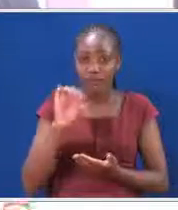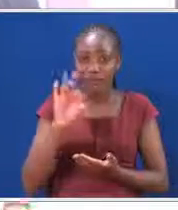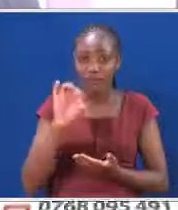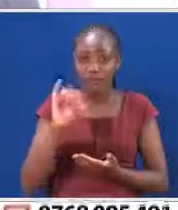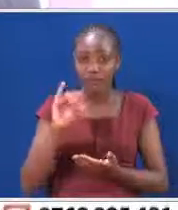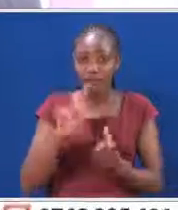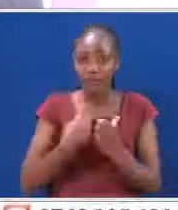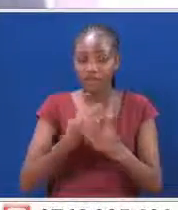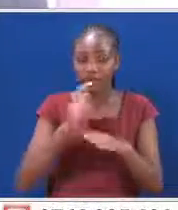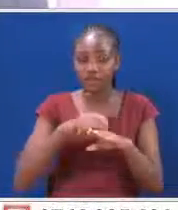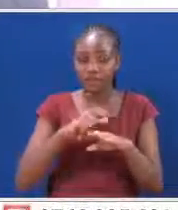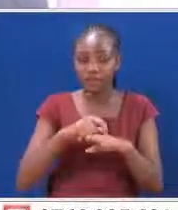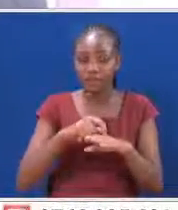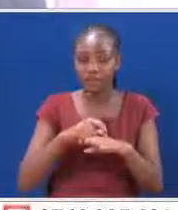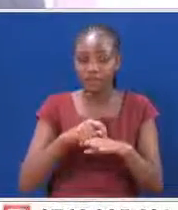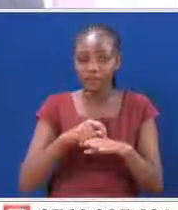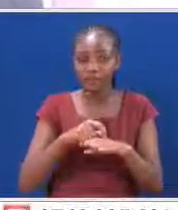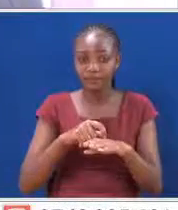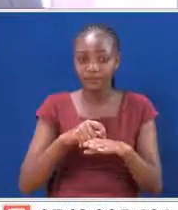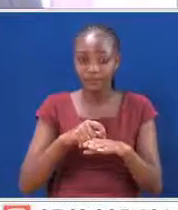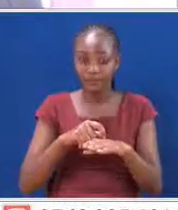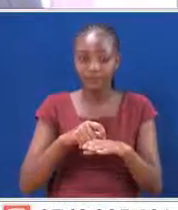when